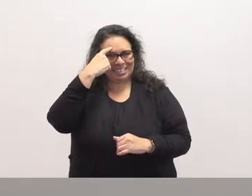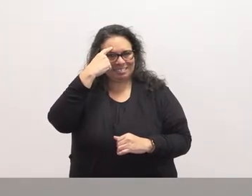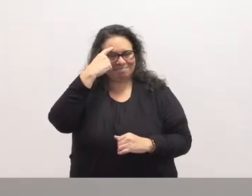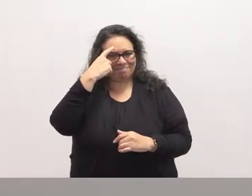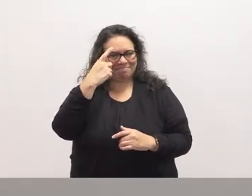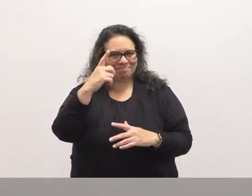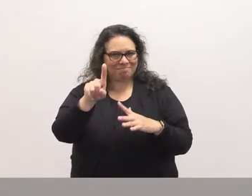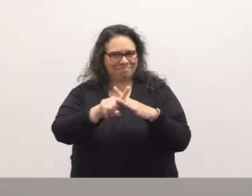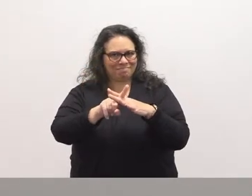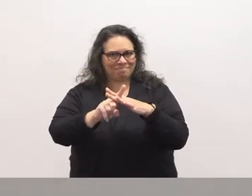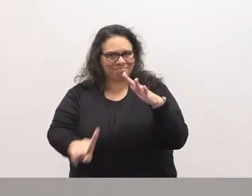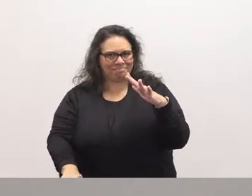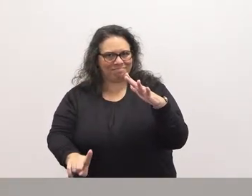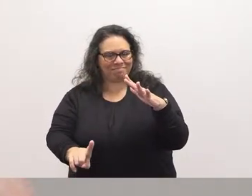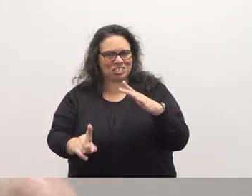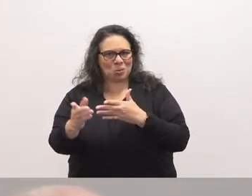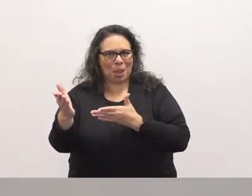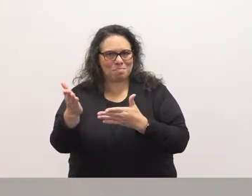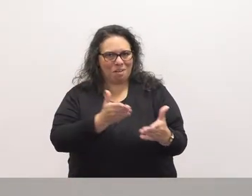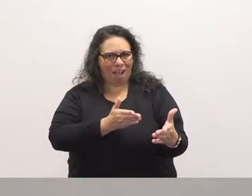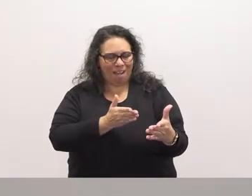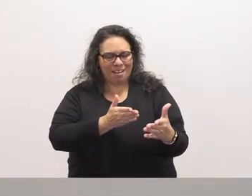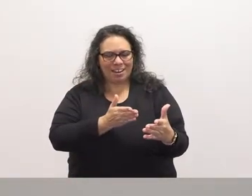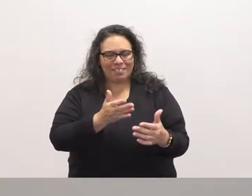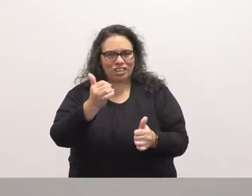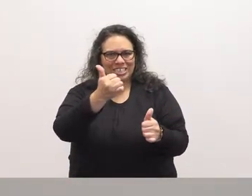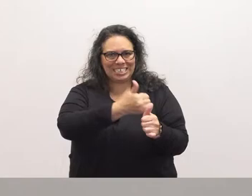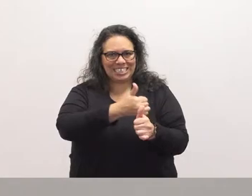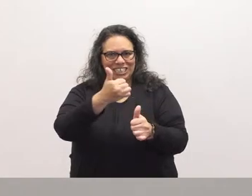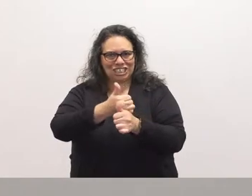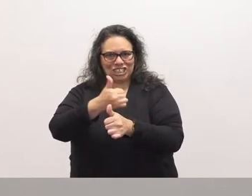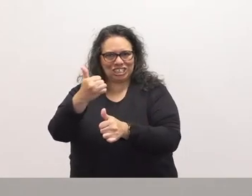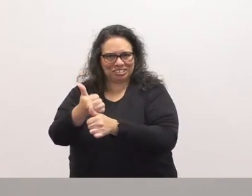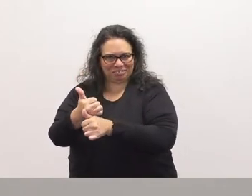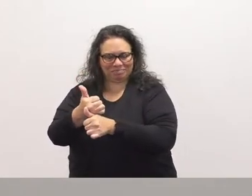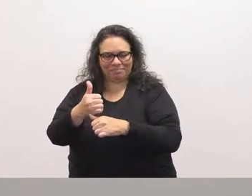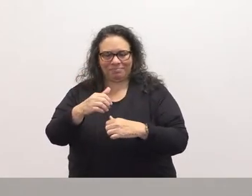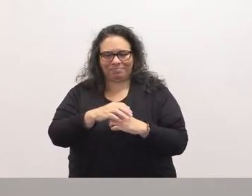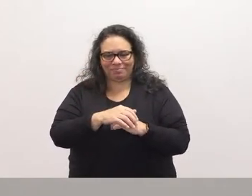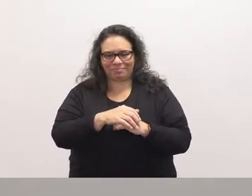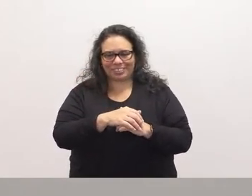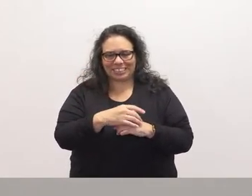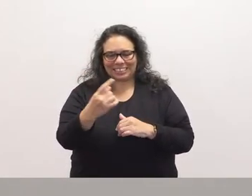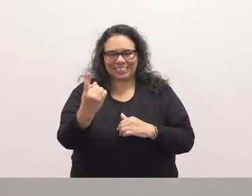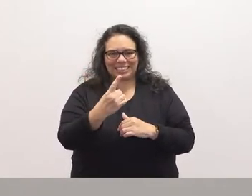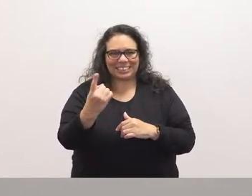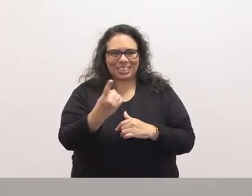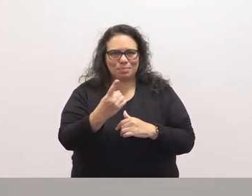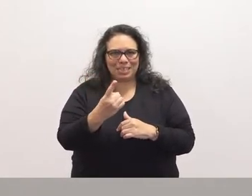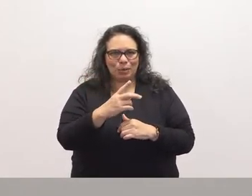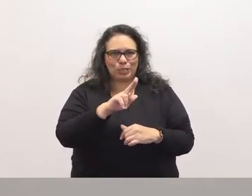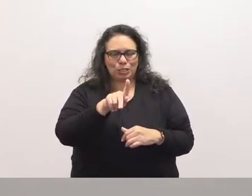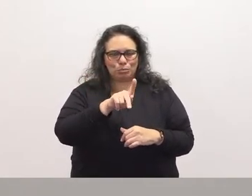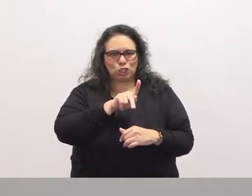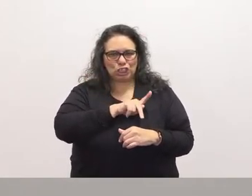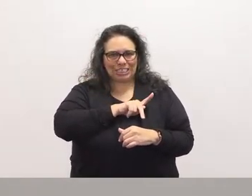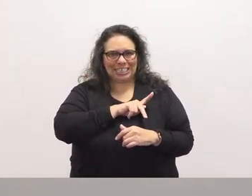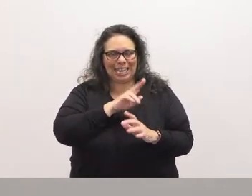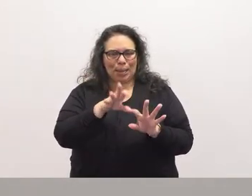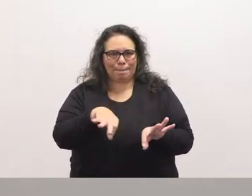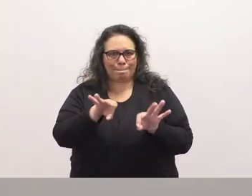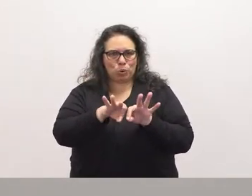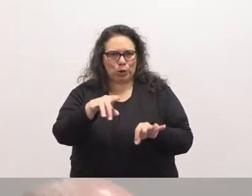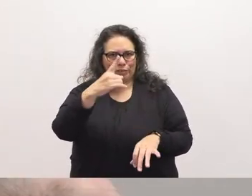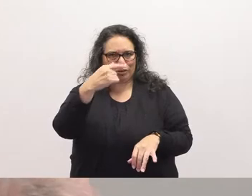by, and so what I brought for each of you is something that is personally important to